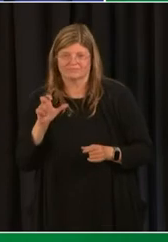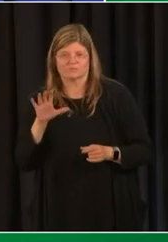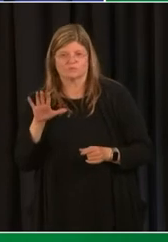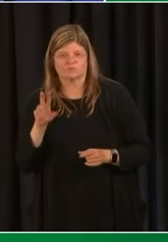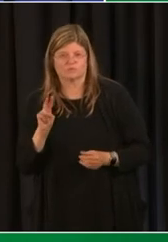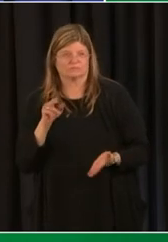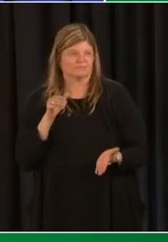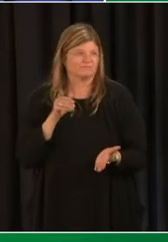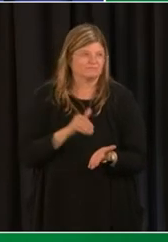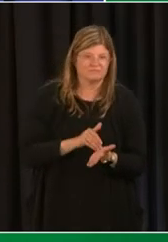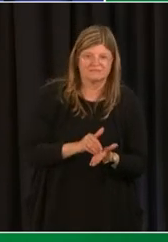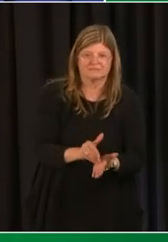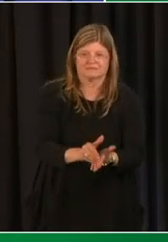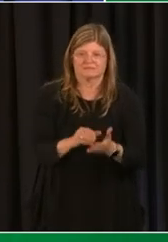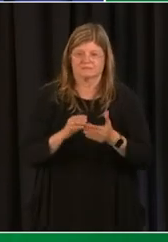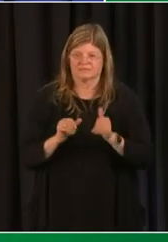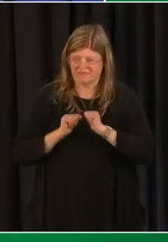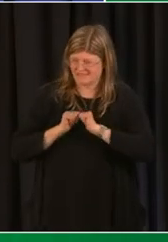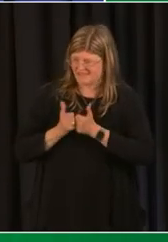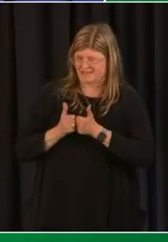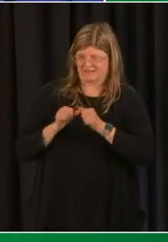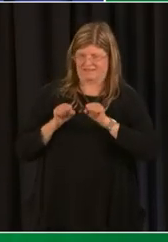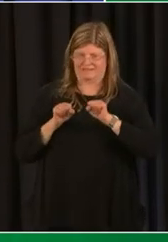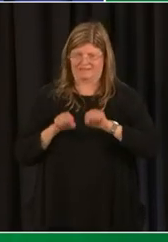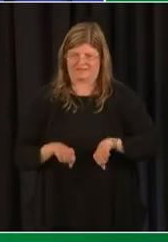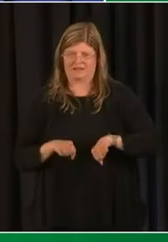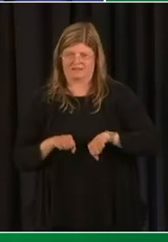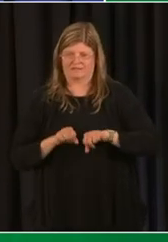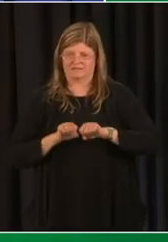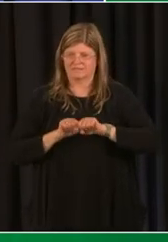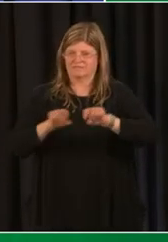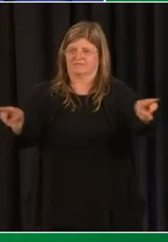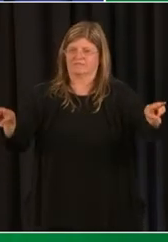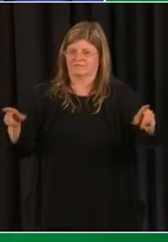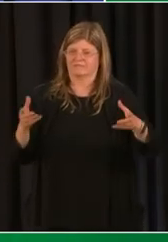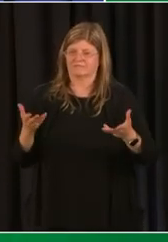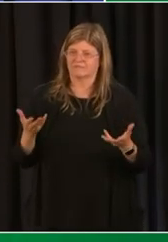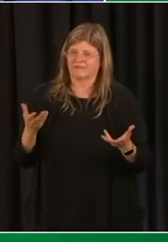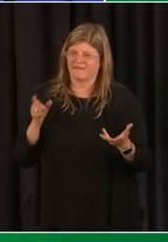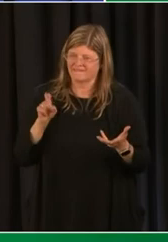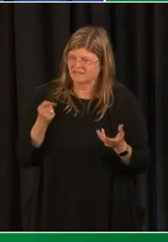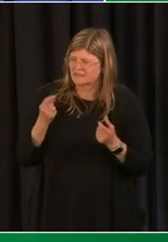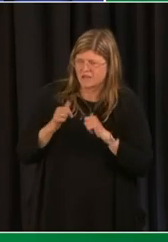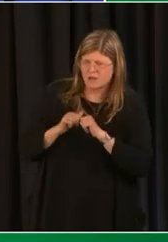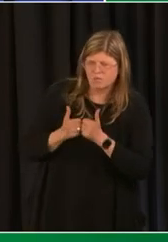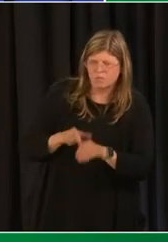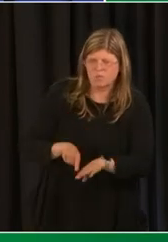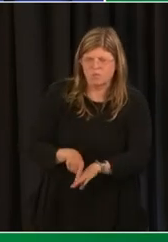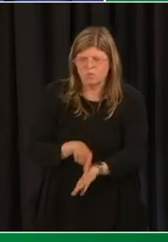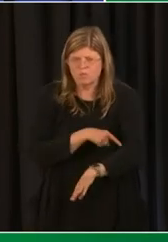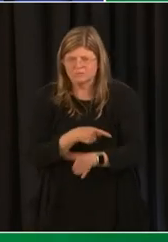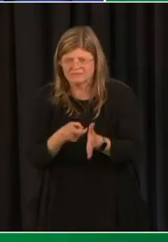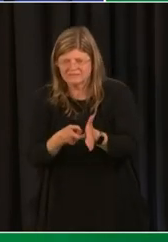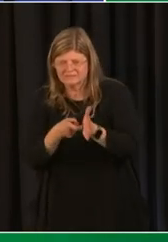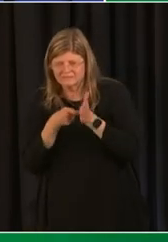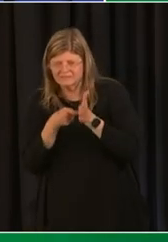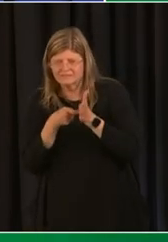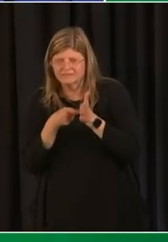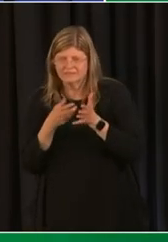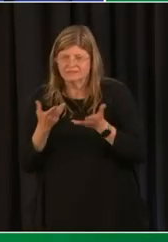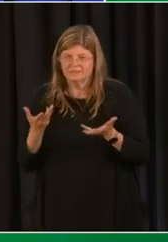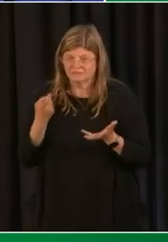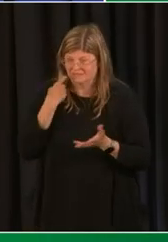$352 million and how do we really get it out, and understanding how long it took to just